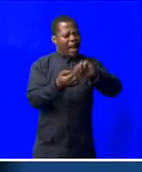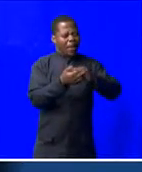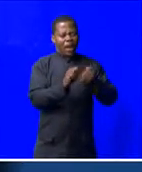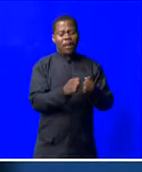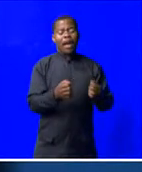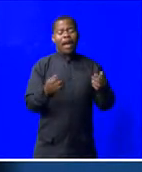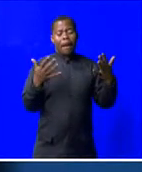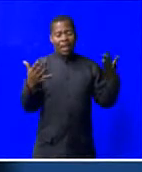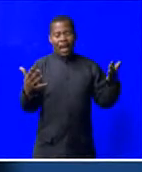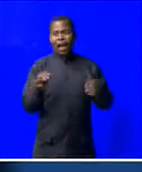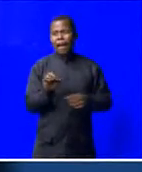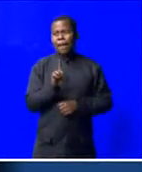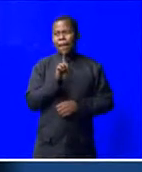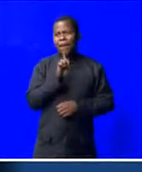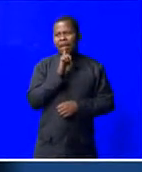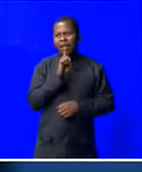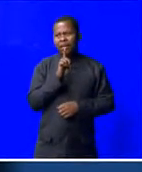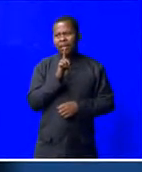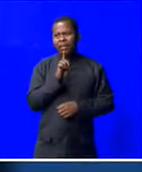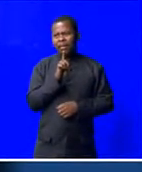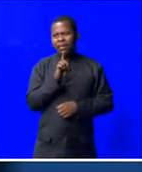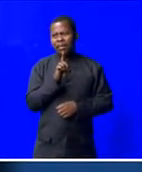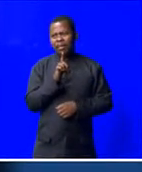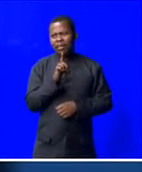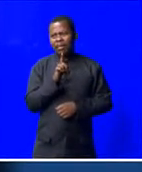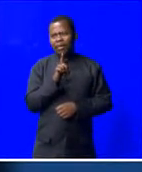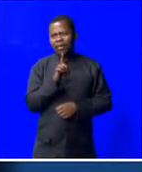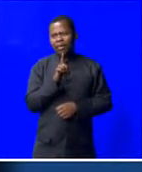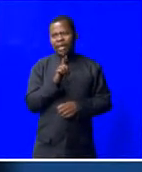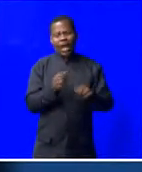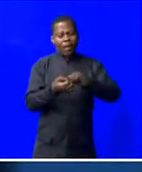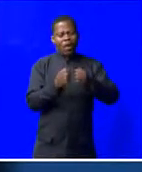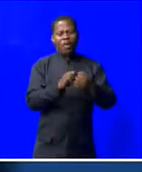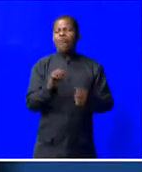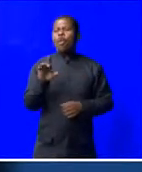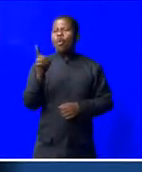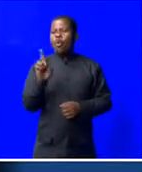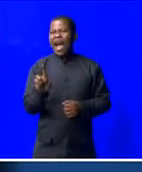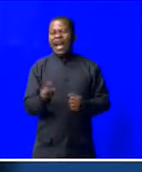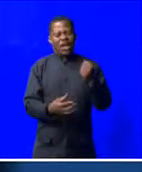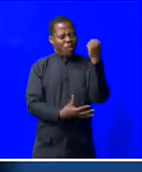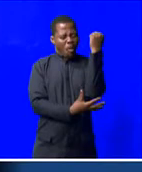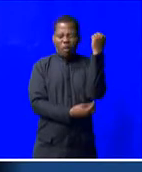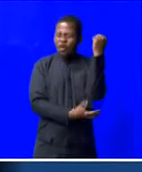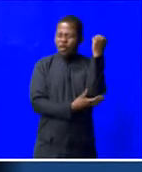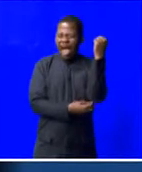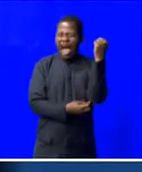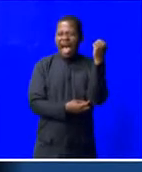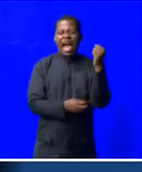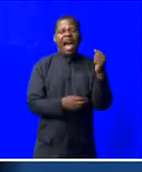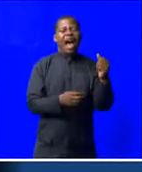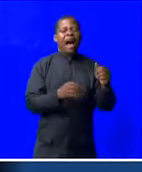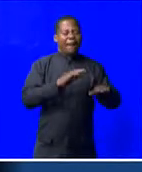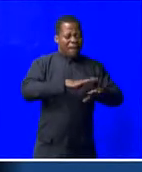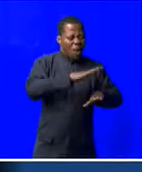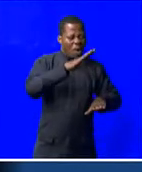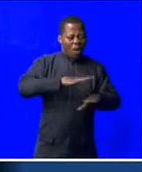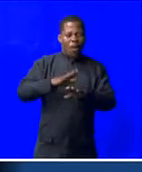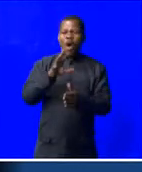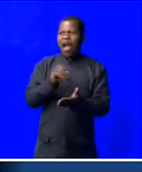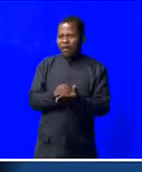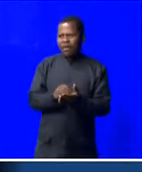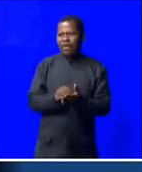mlilo usuka khona ukuthi vele sesinemhlupheko I poverty sesinethinking letimbili enkulu kakhulu Swatini.